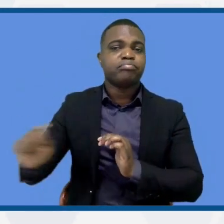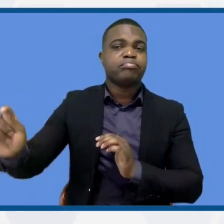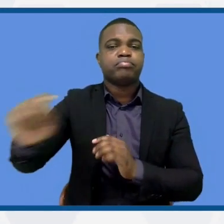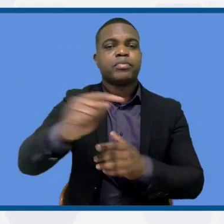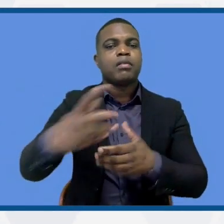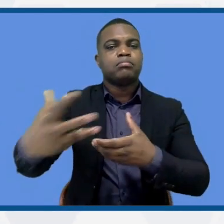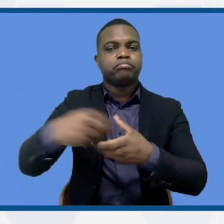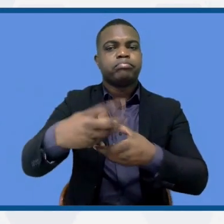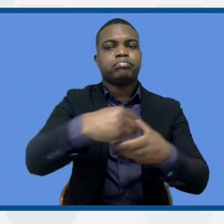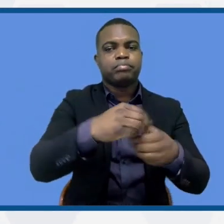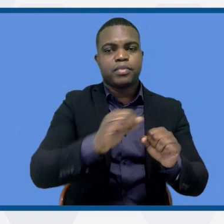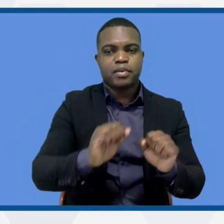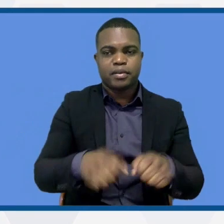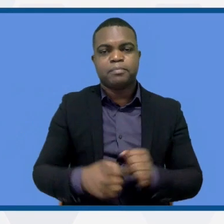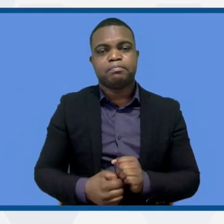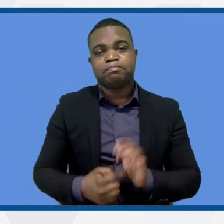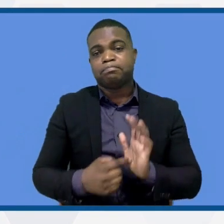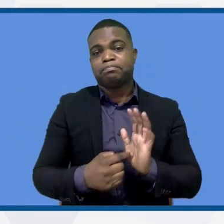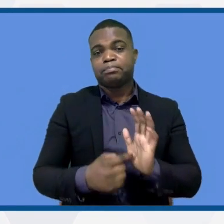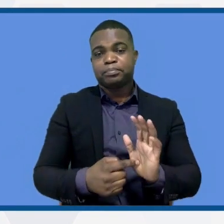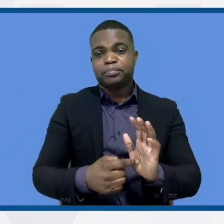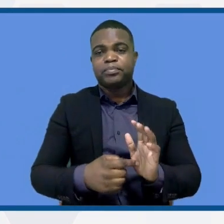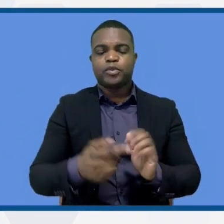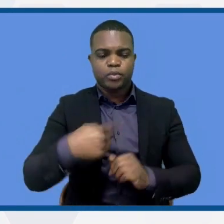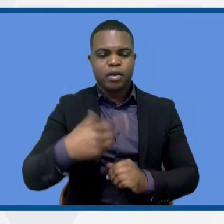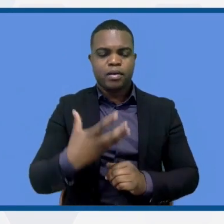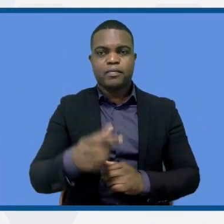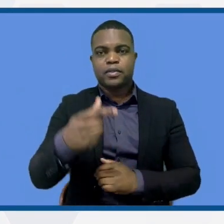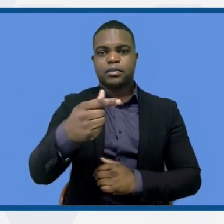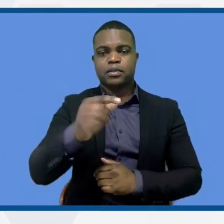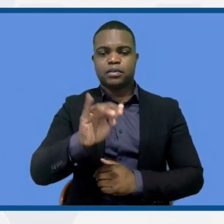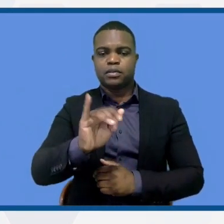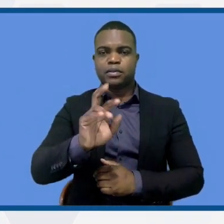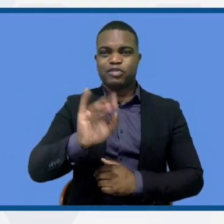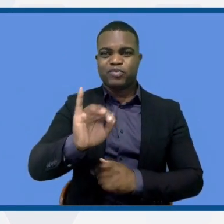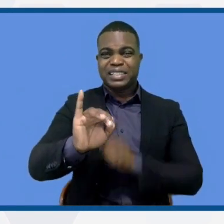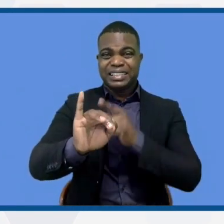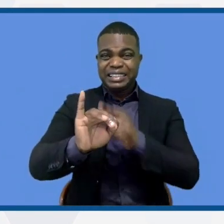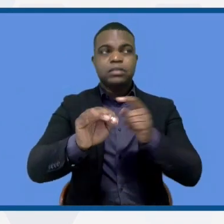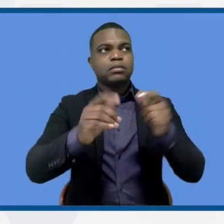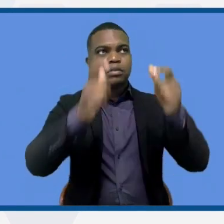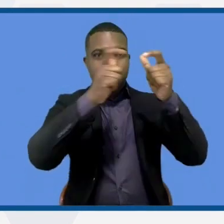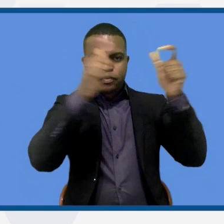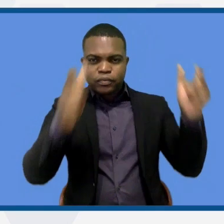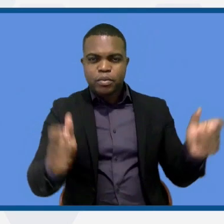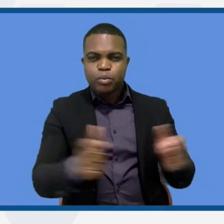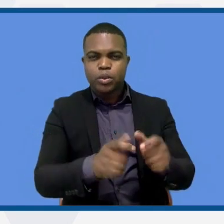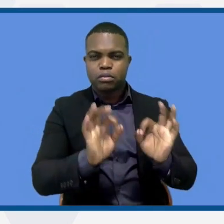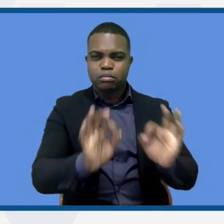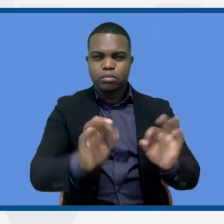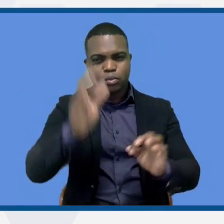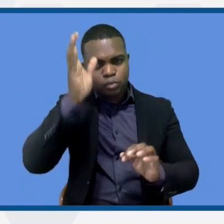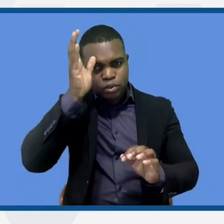support the socioeconomic activities of the countries. This index takes into account